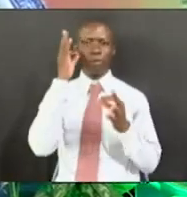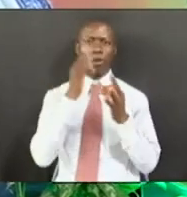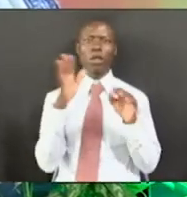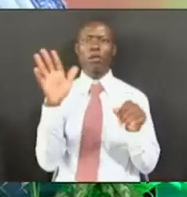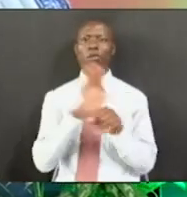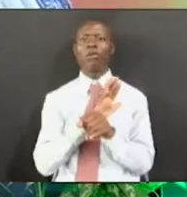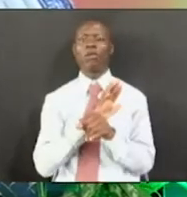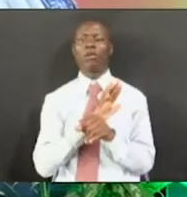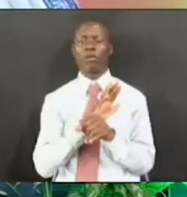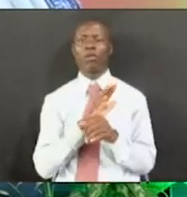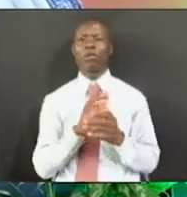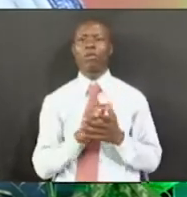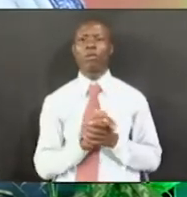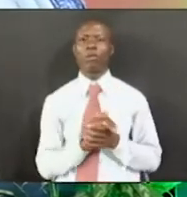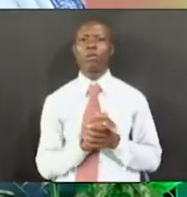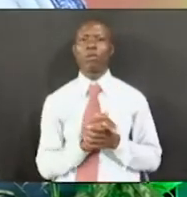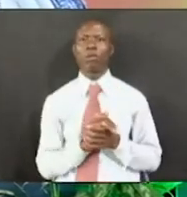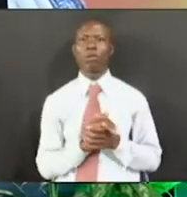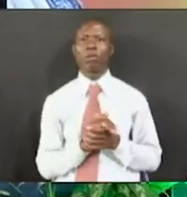faithless.